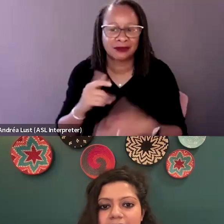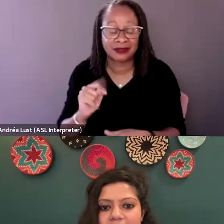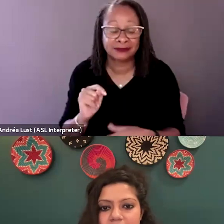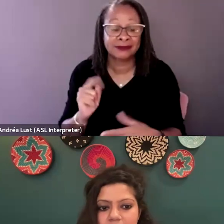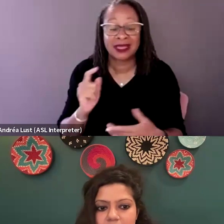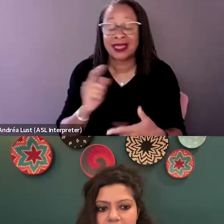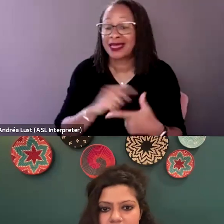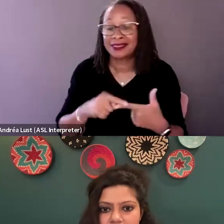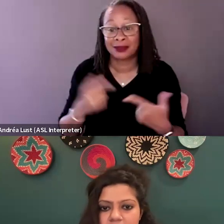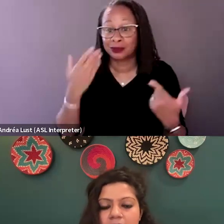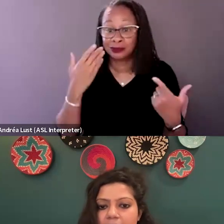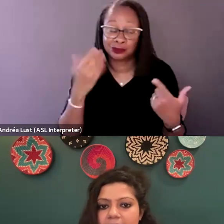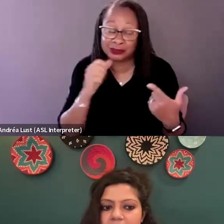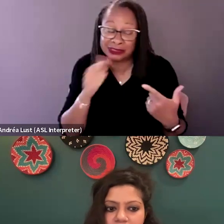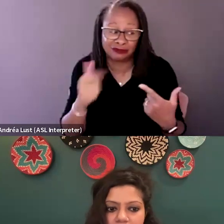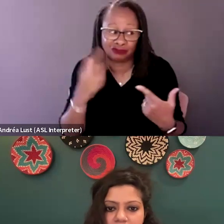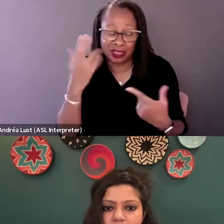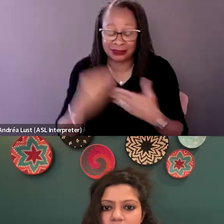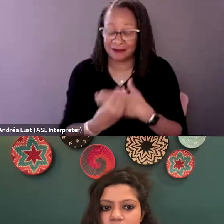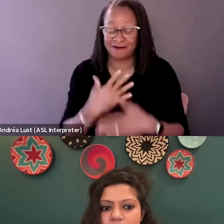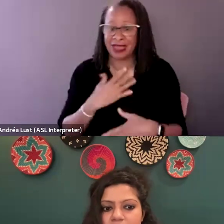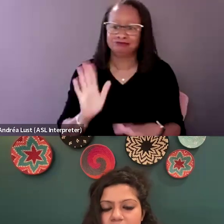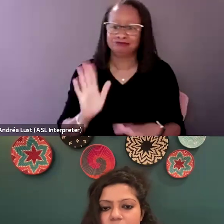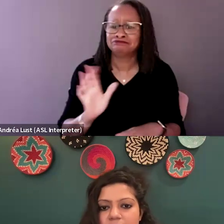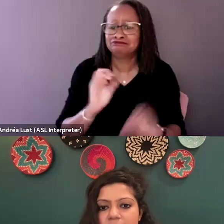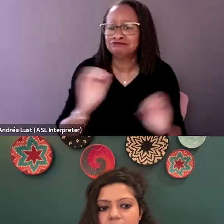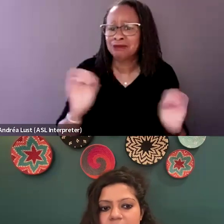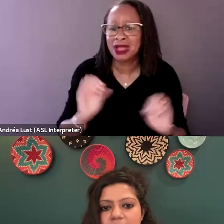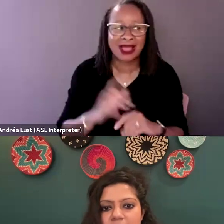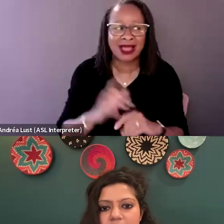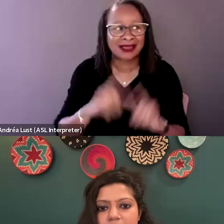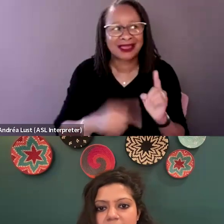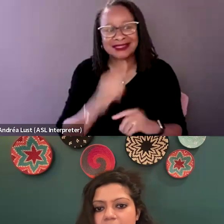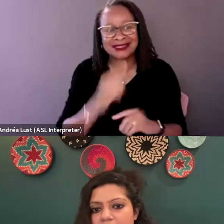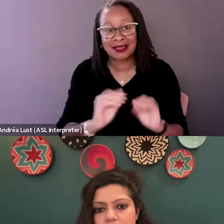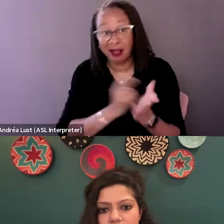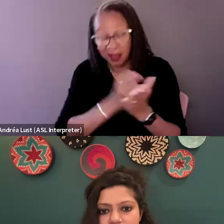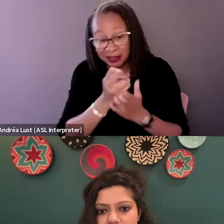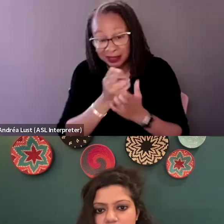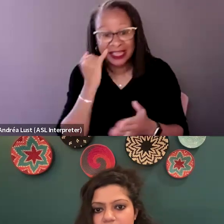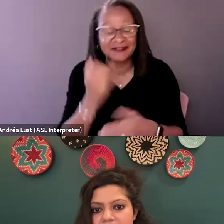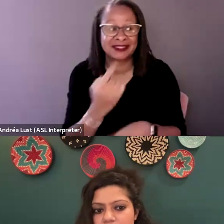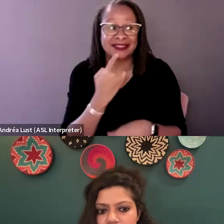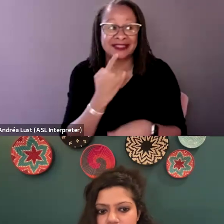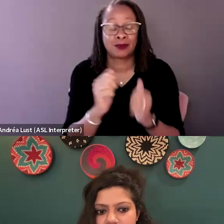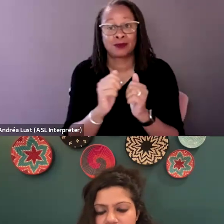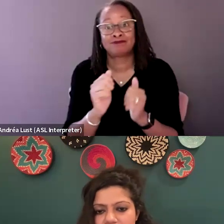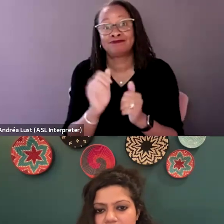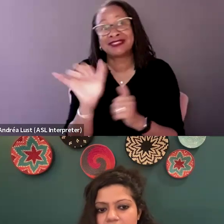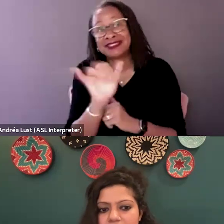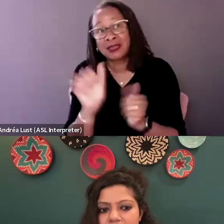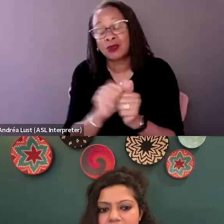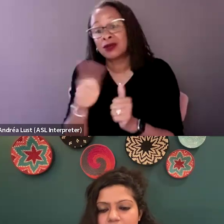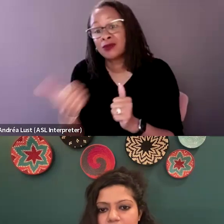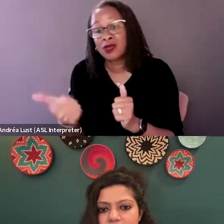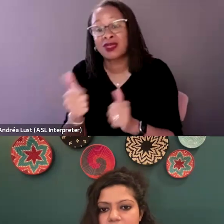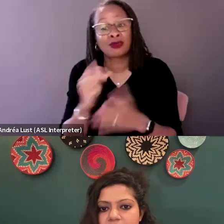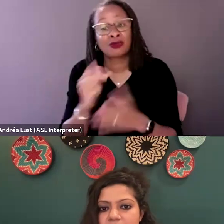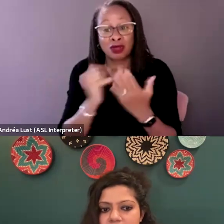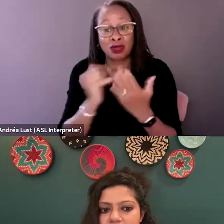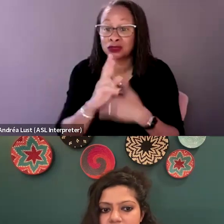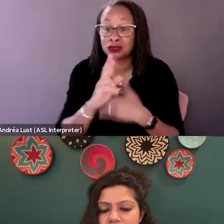me, what's usually more interesting is um, thinking of the